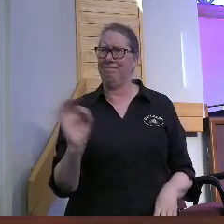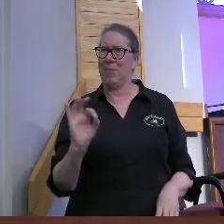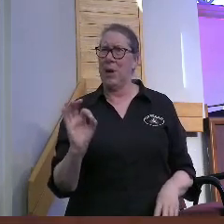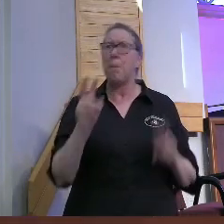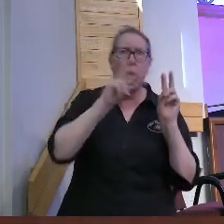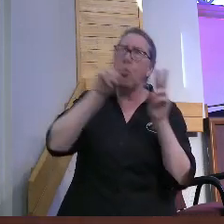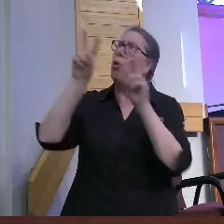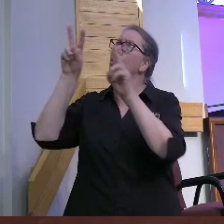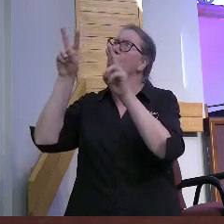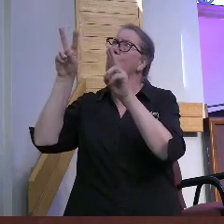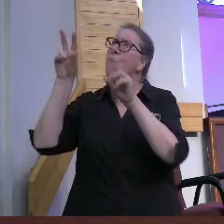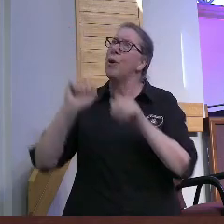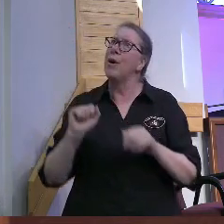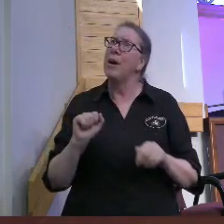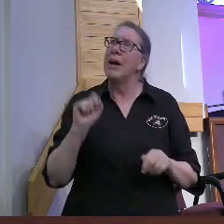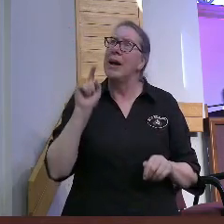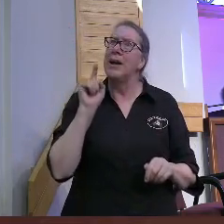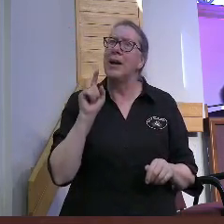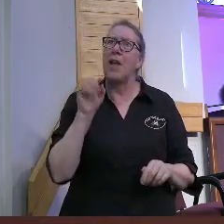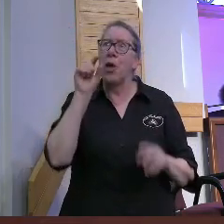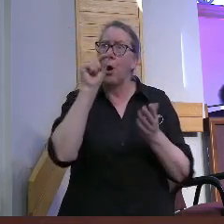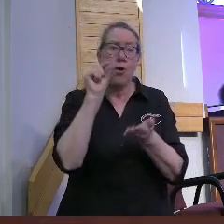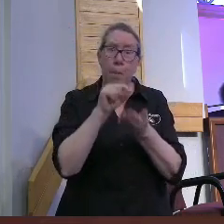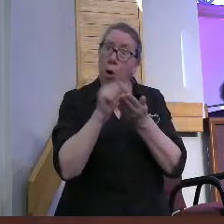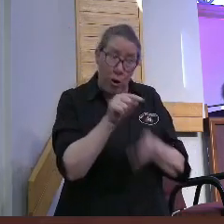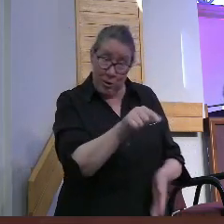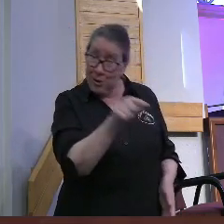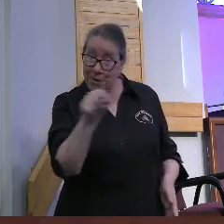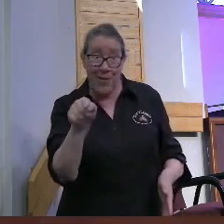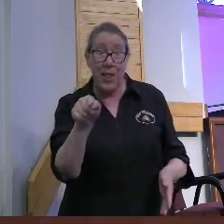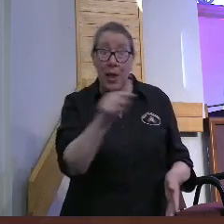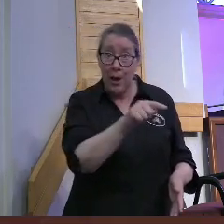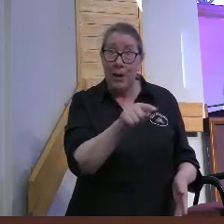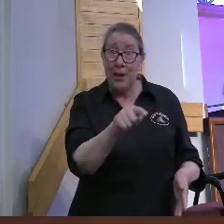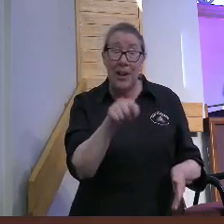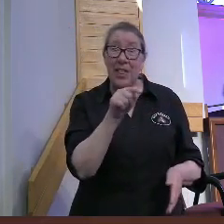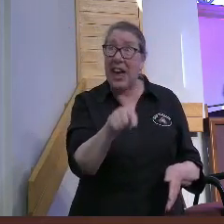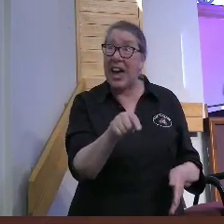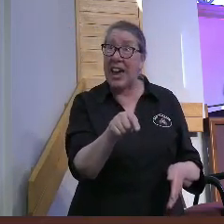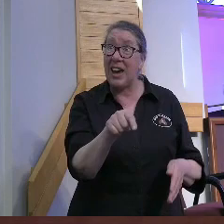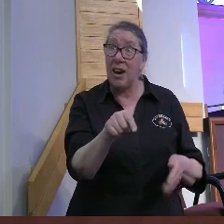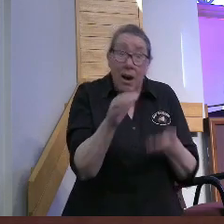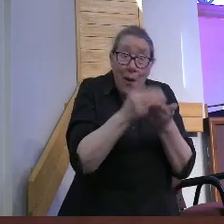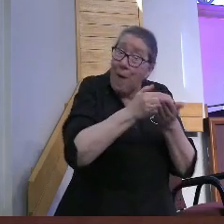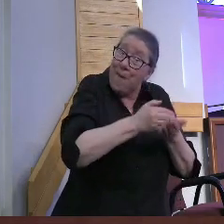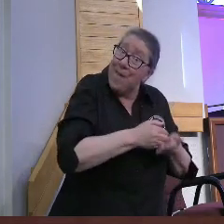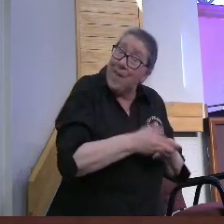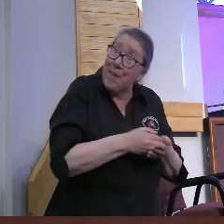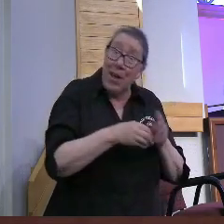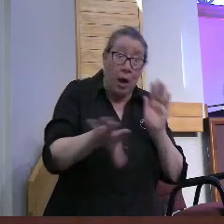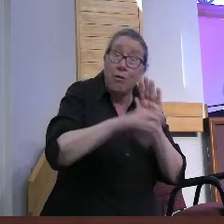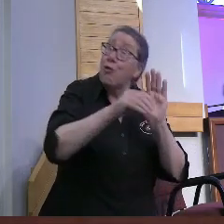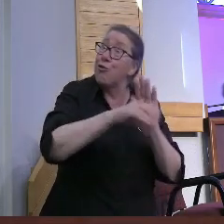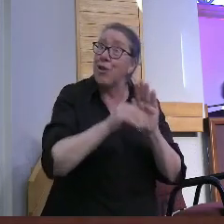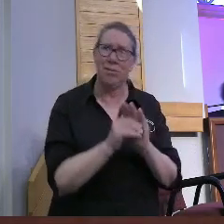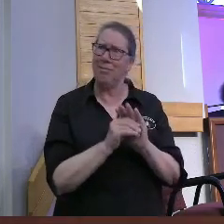up. Look up at the birds of the air, for they neither sow nor reap nor gather into barns,